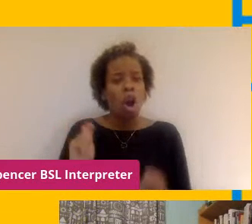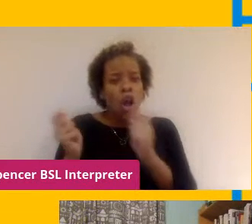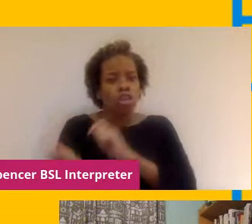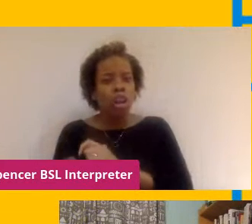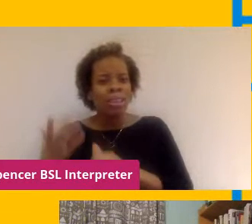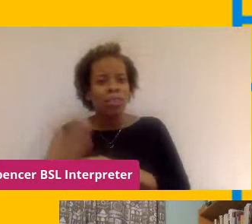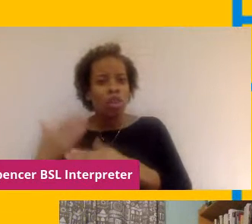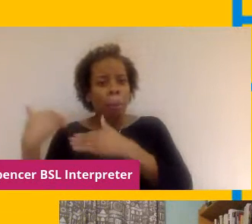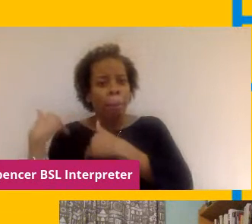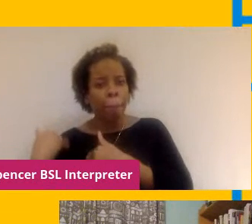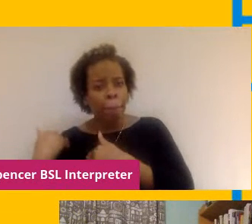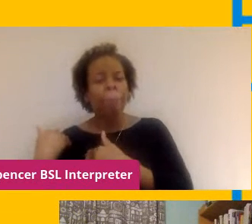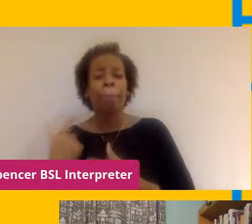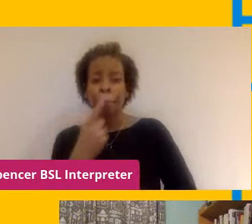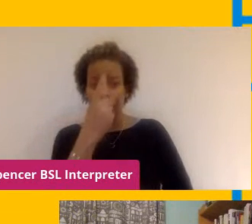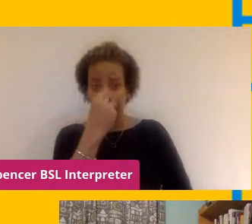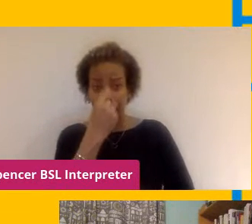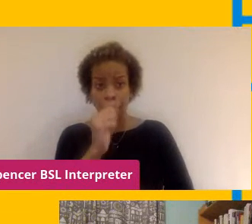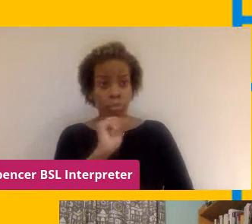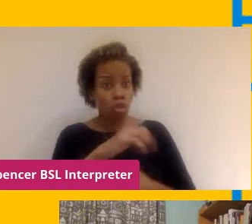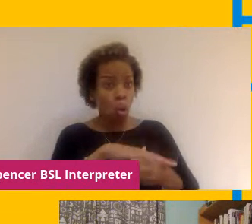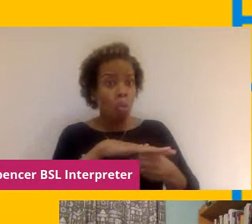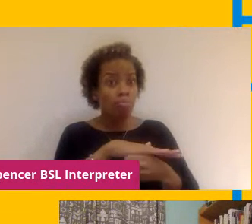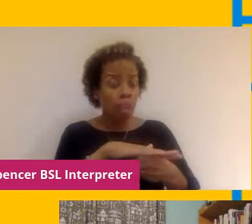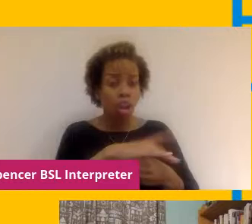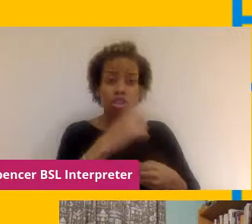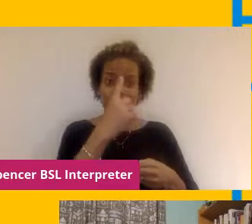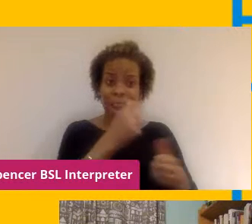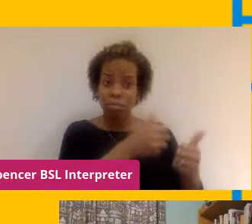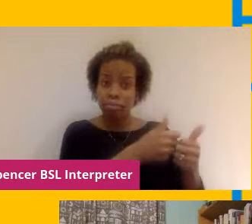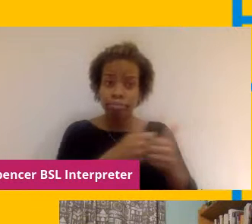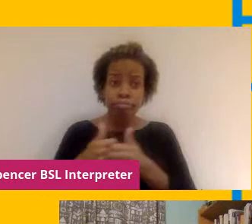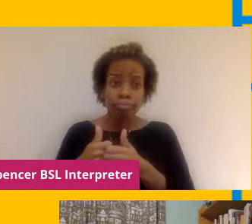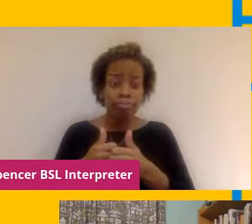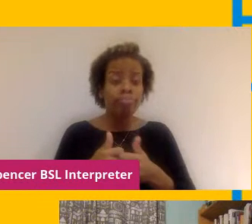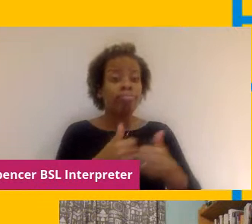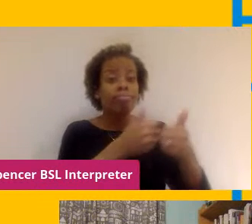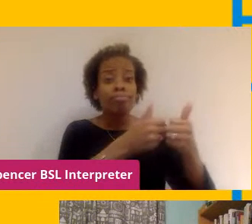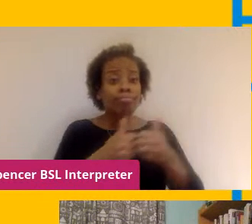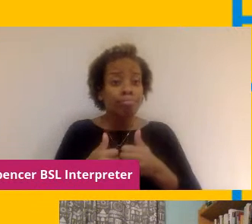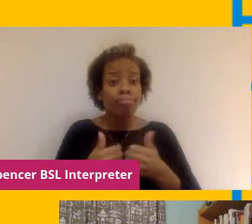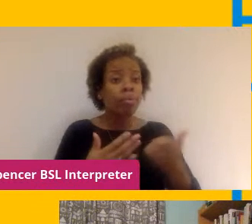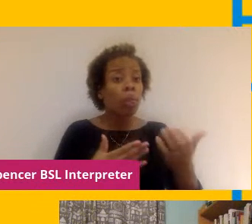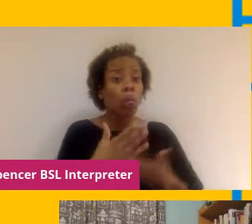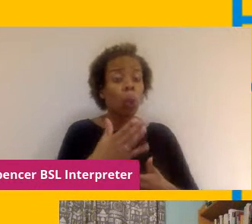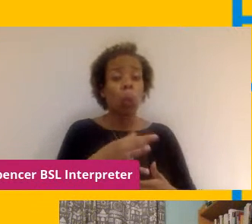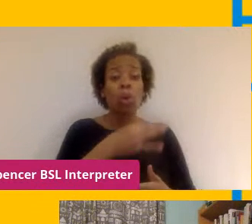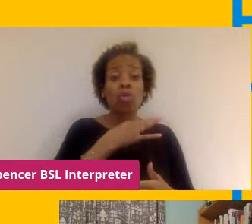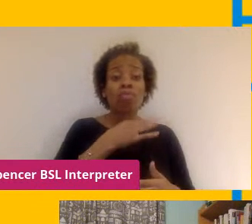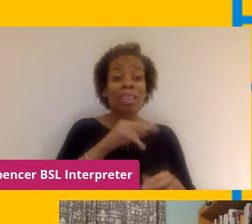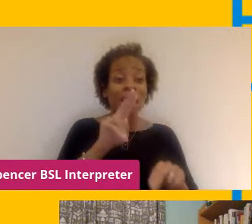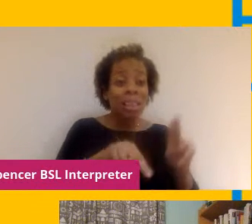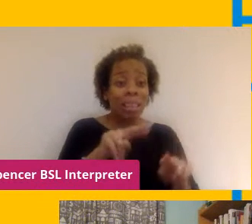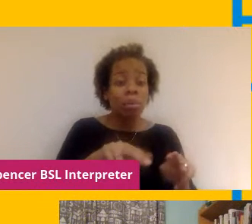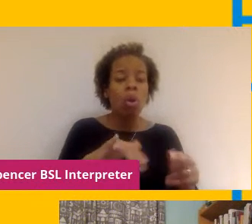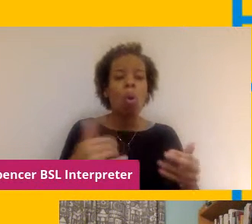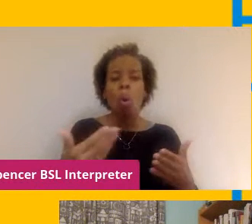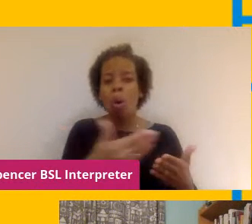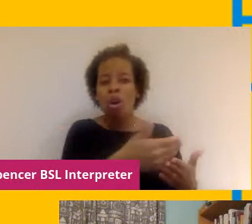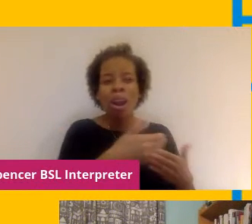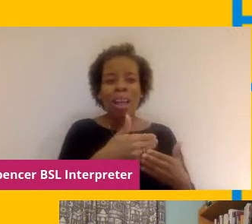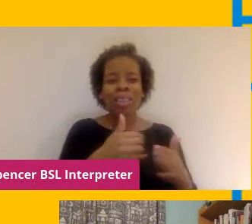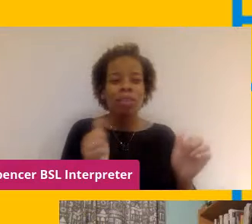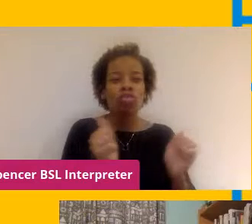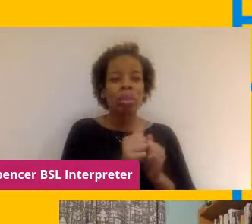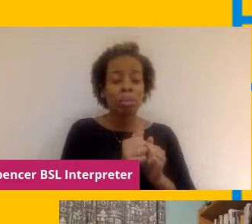both individually and collectively. And we can do that through risk assessments, and we can do through collective agreements. And I think it's just about